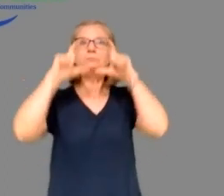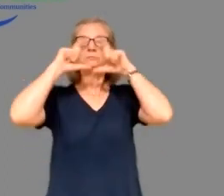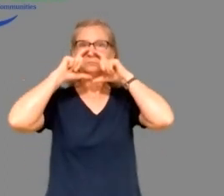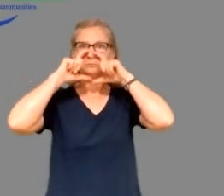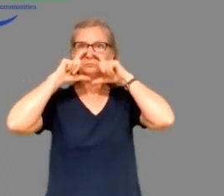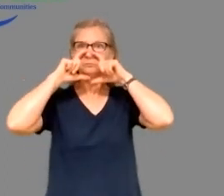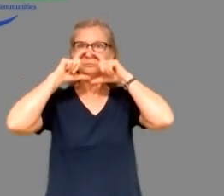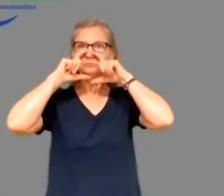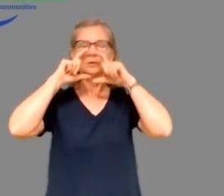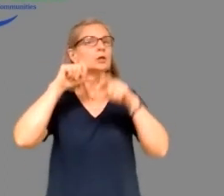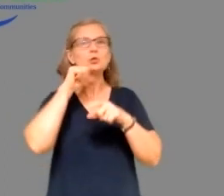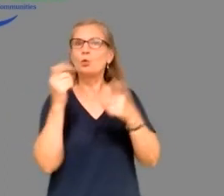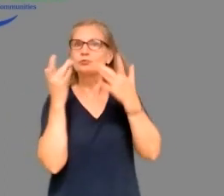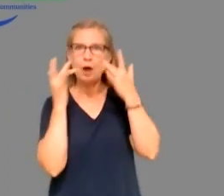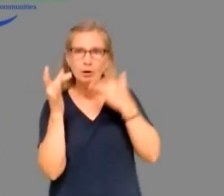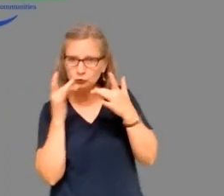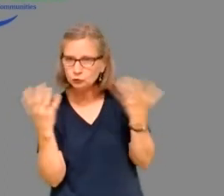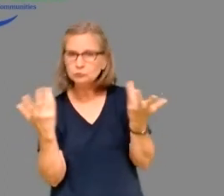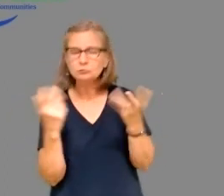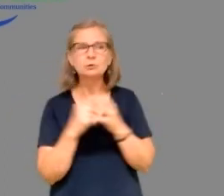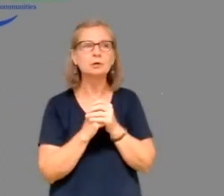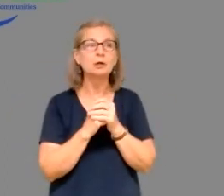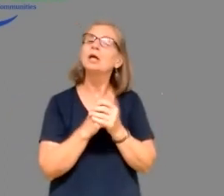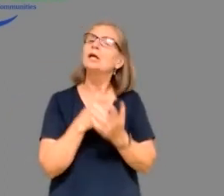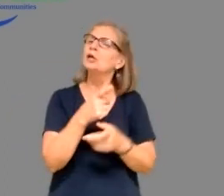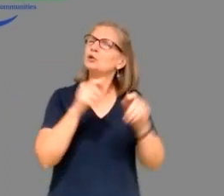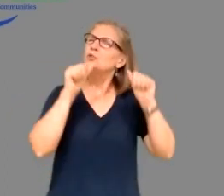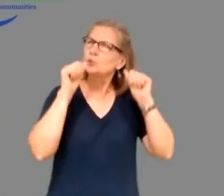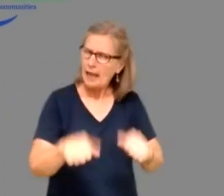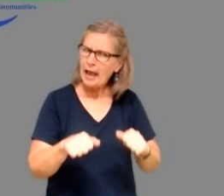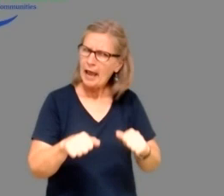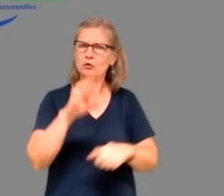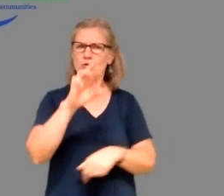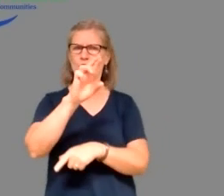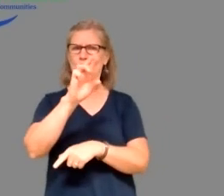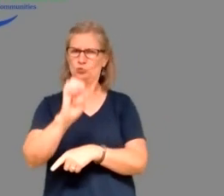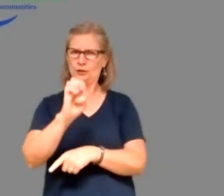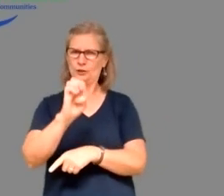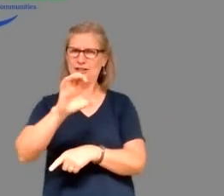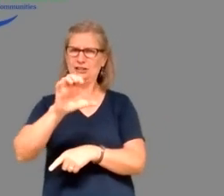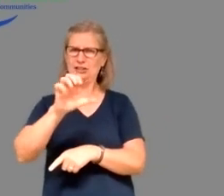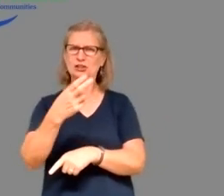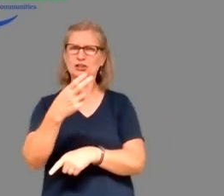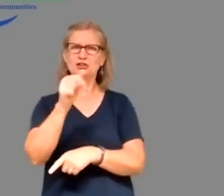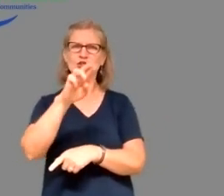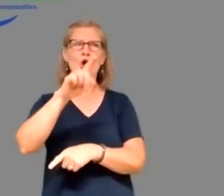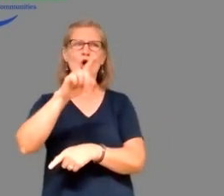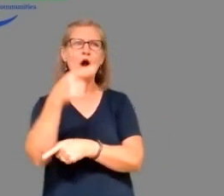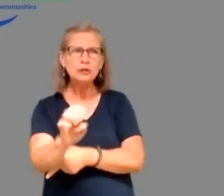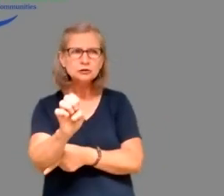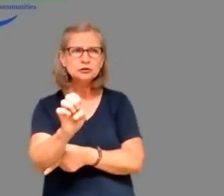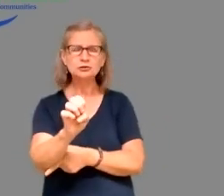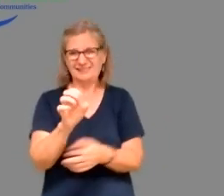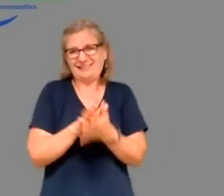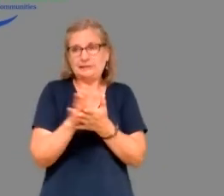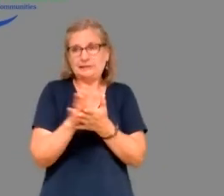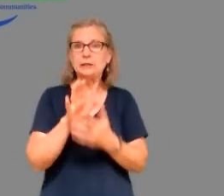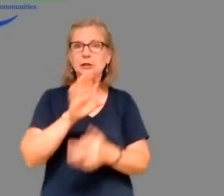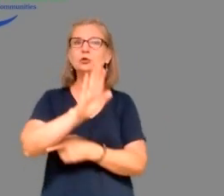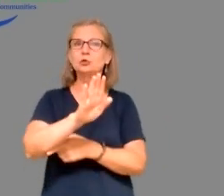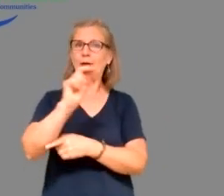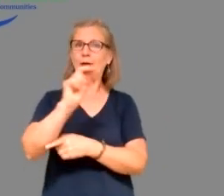There is a way to recharge your N95 masks or have them disinfected, but I think it's an expensive process, and